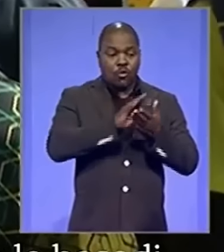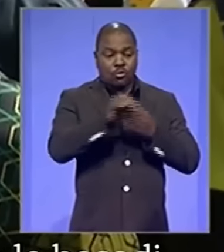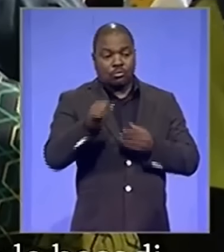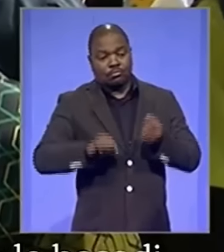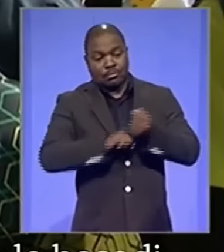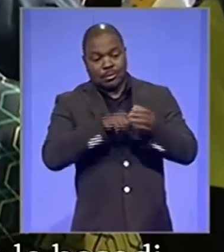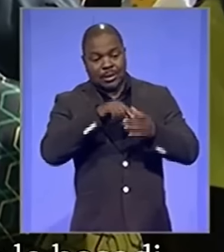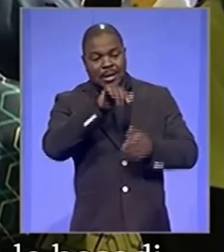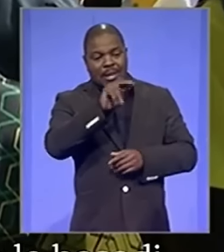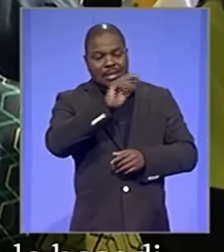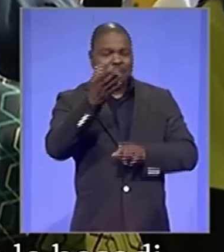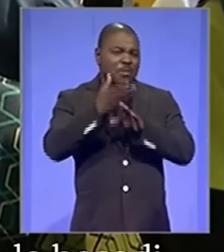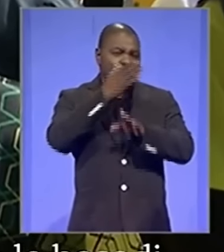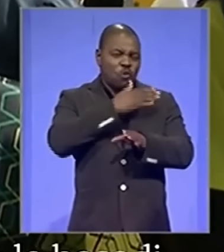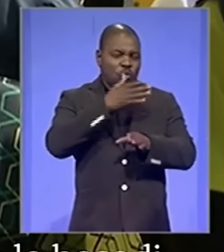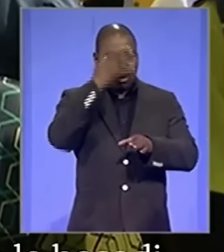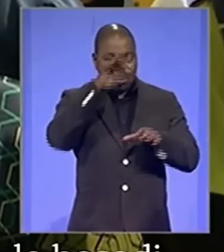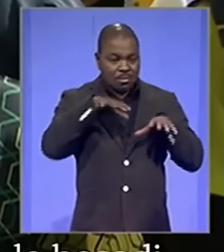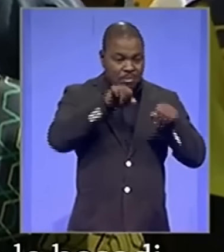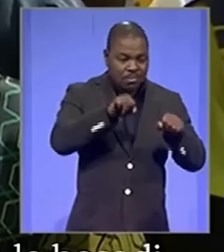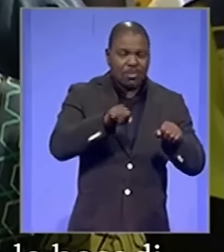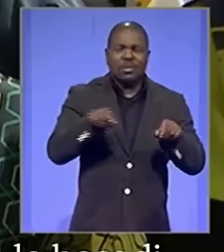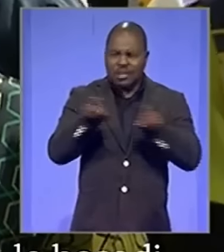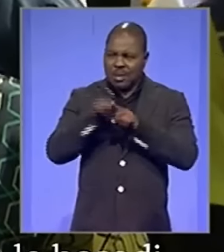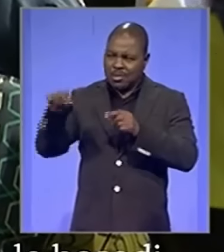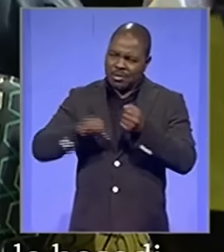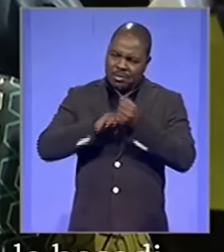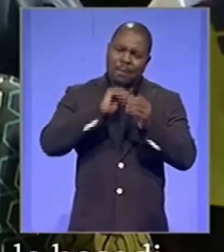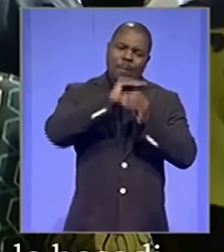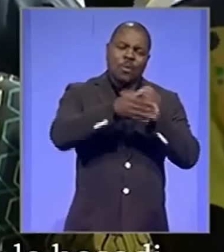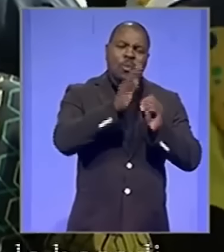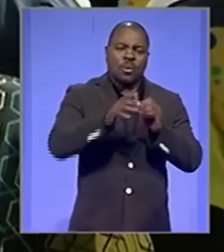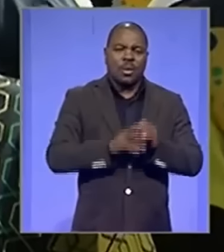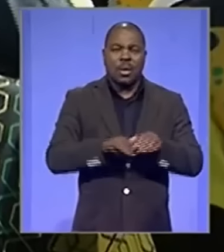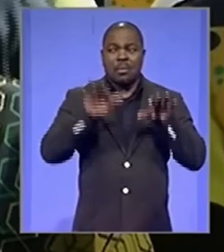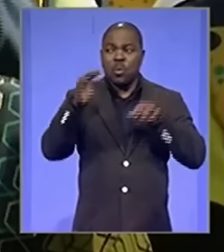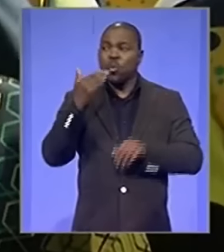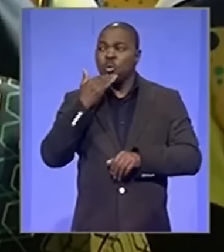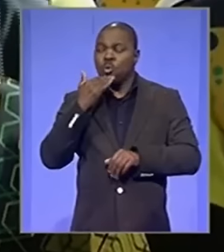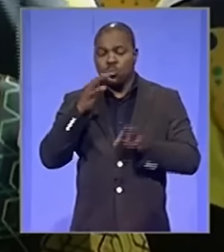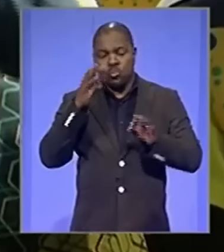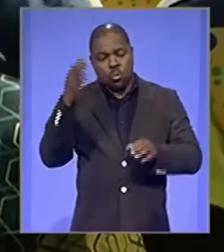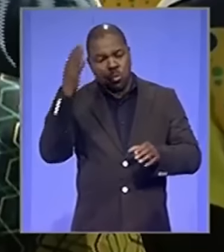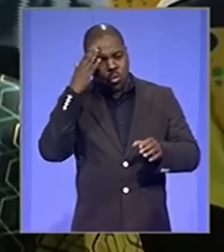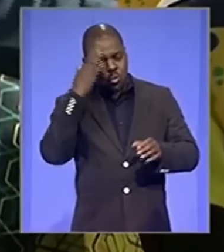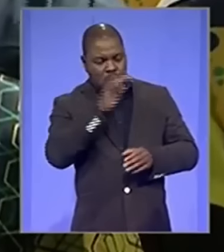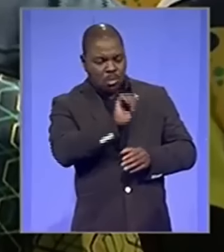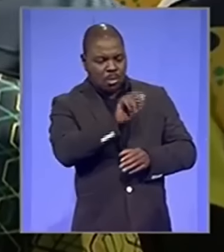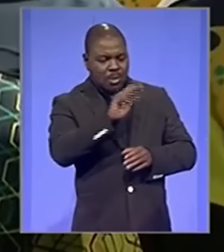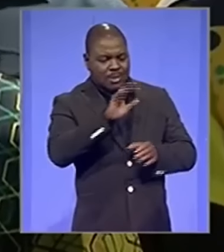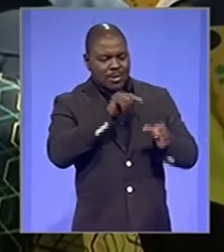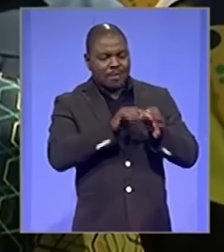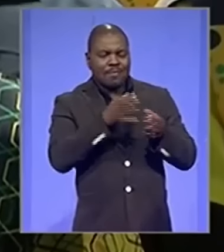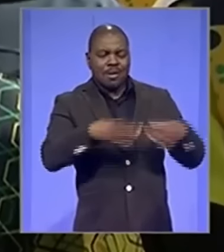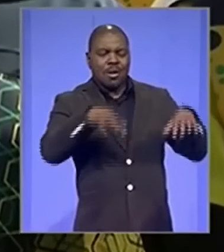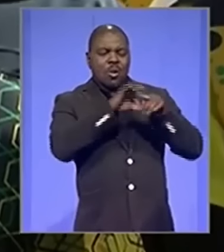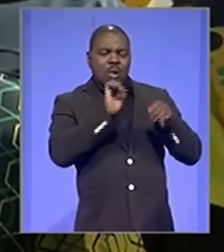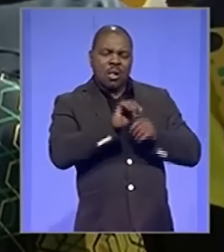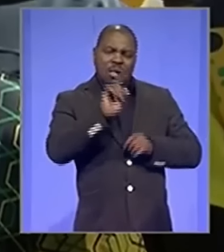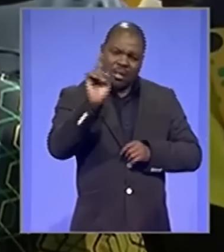who put the ANC into power will defend it. The people who know the value of the ANC and what the ANC has done and what the